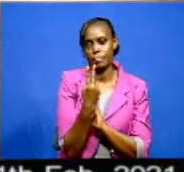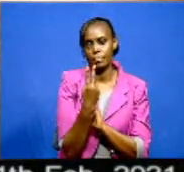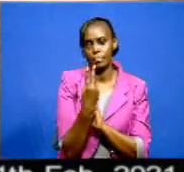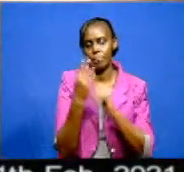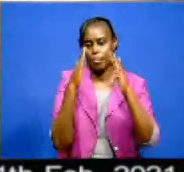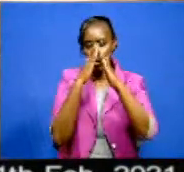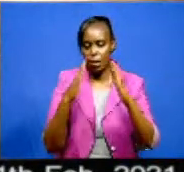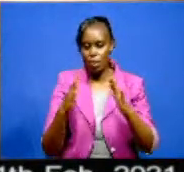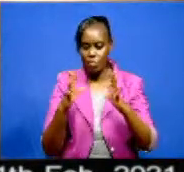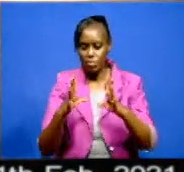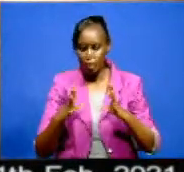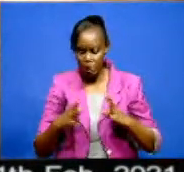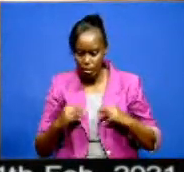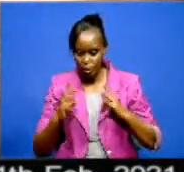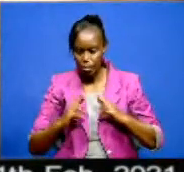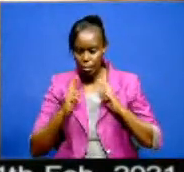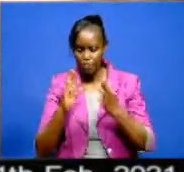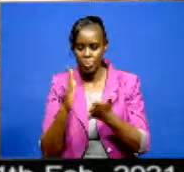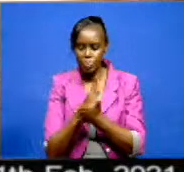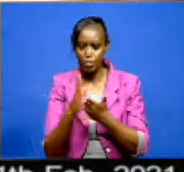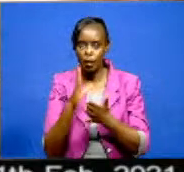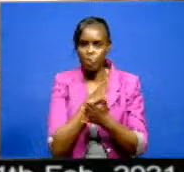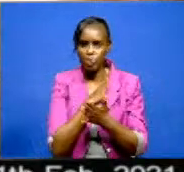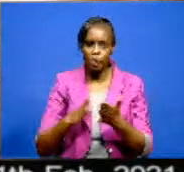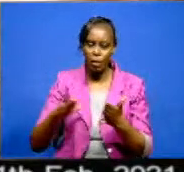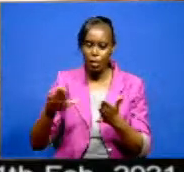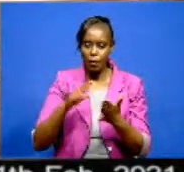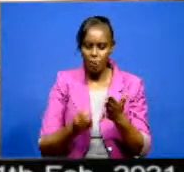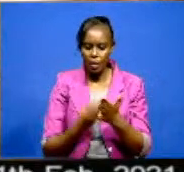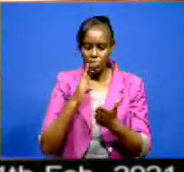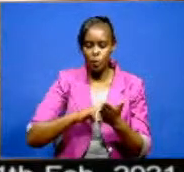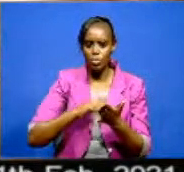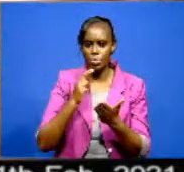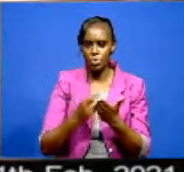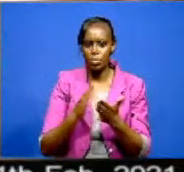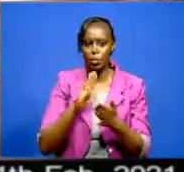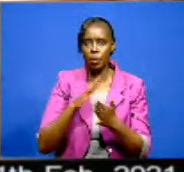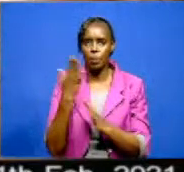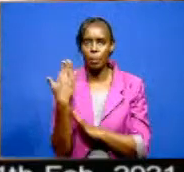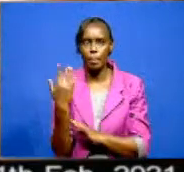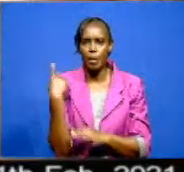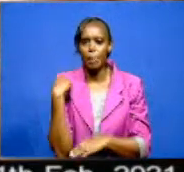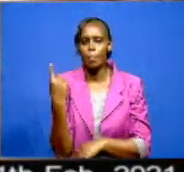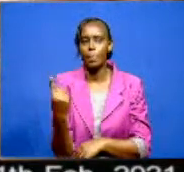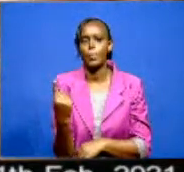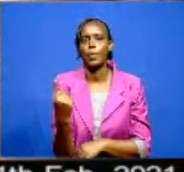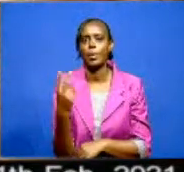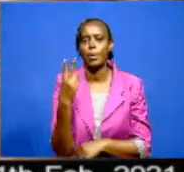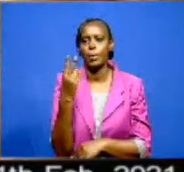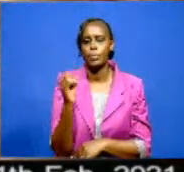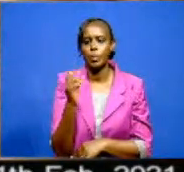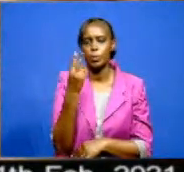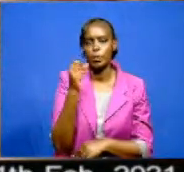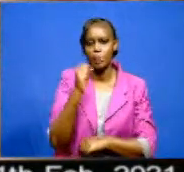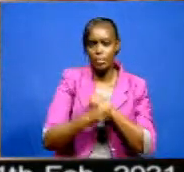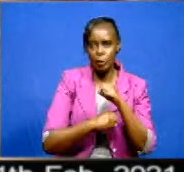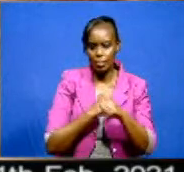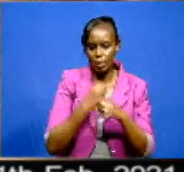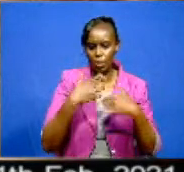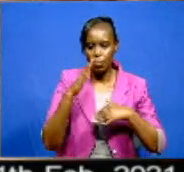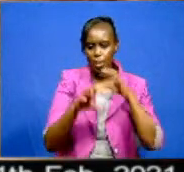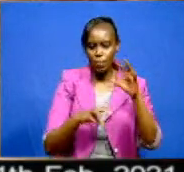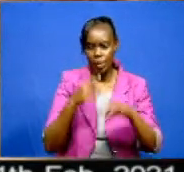adopts the report of the Departmental Committee on Environment and Natural Resources on session paper number 1 of 2020 on wildlife